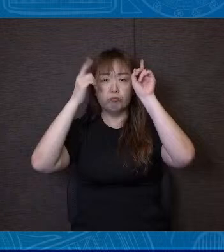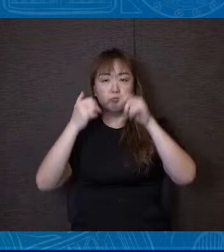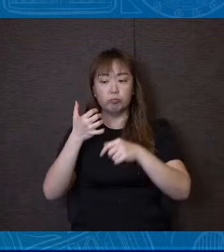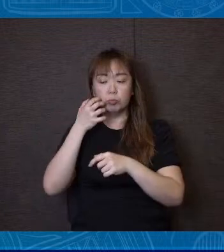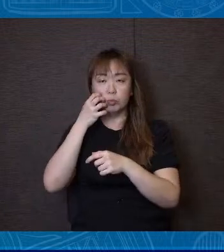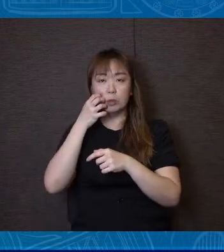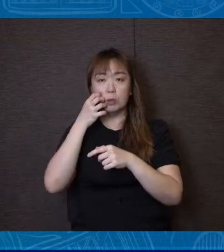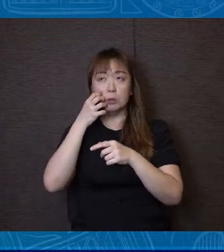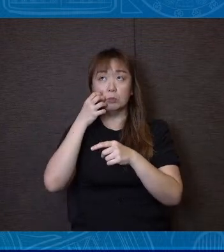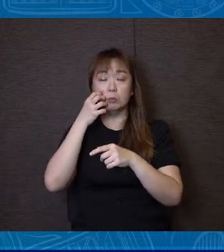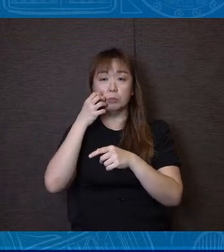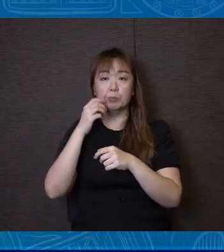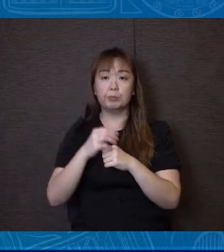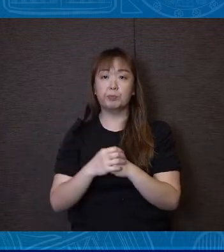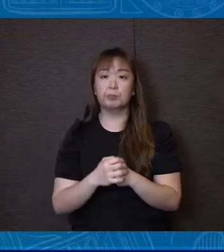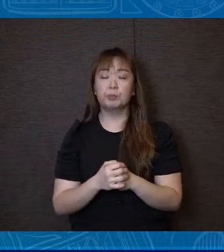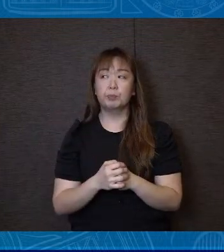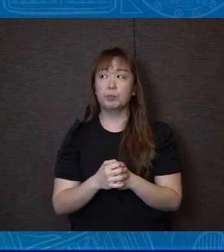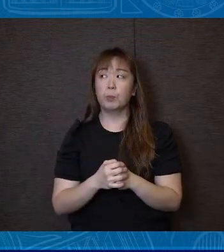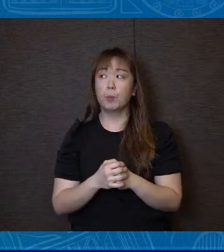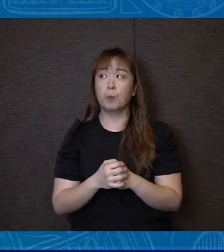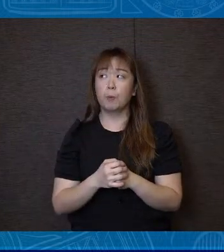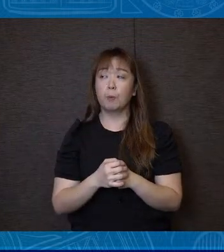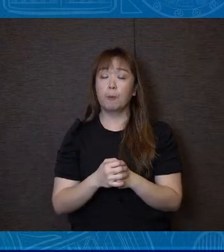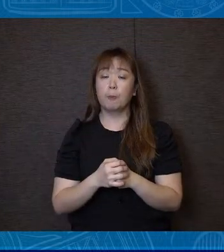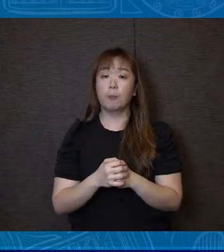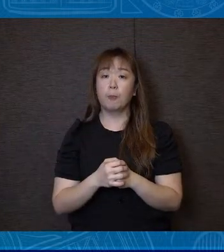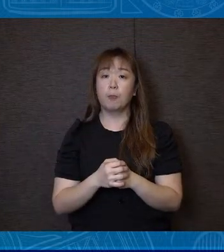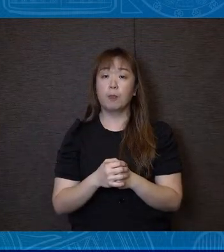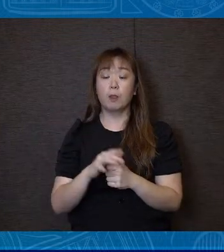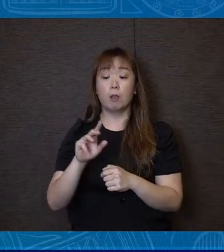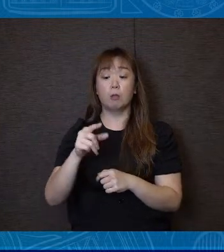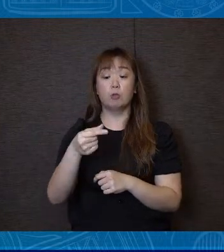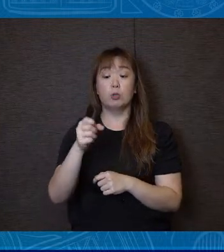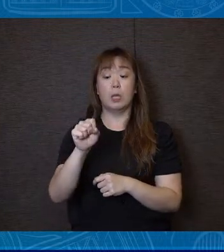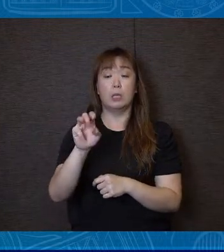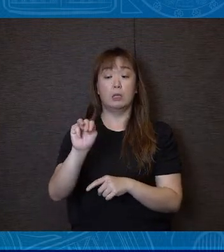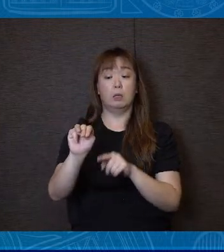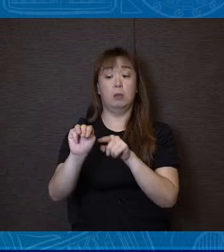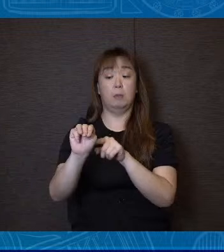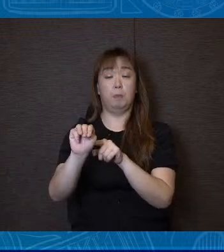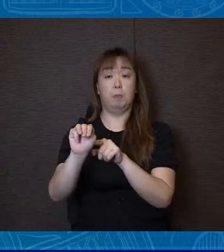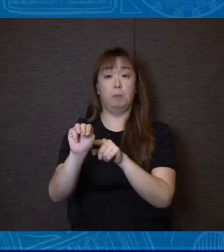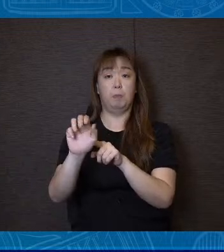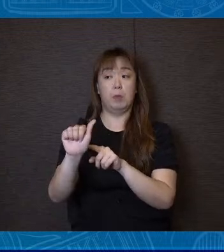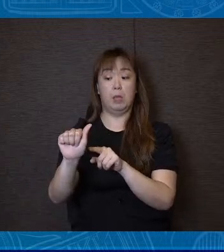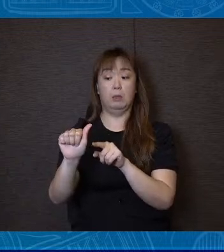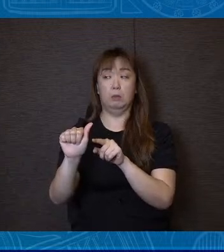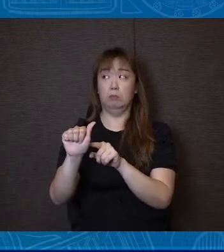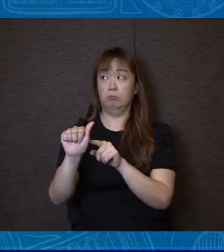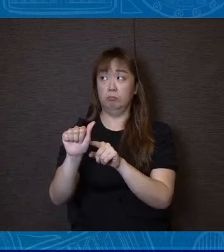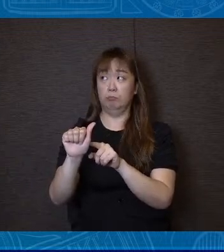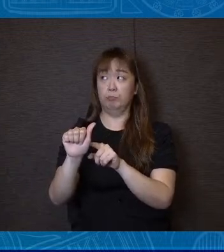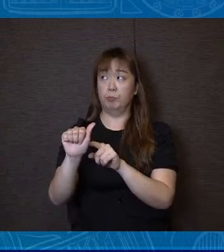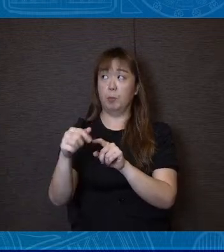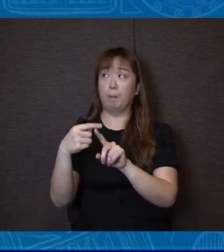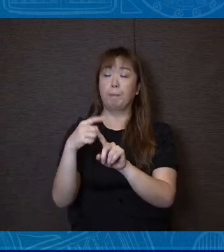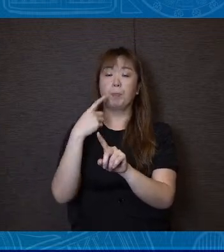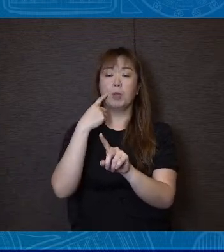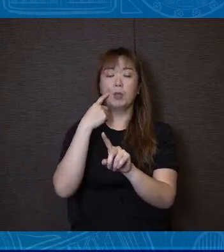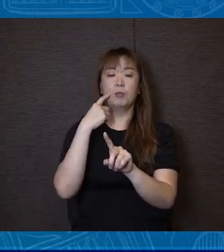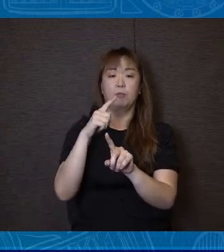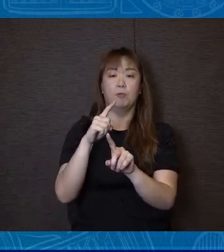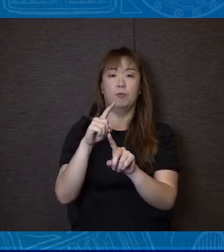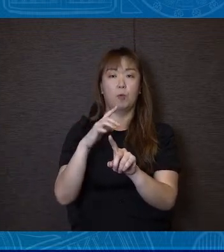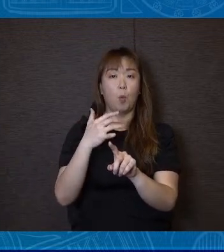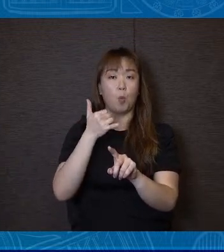the terrestrial cellular mobile services. Their mandate comes from the M4H program, the Mobile